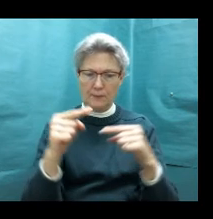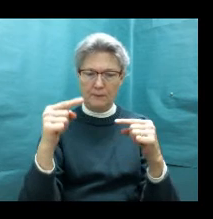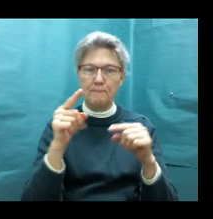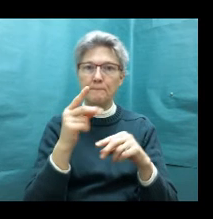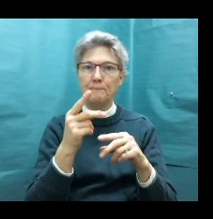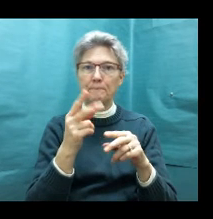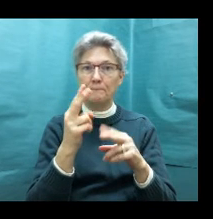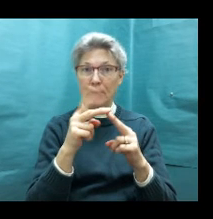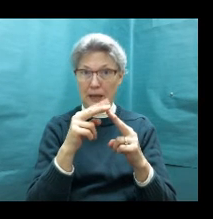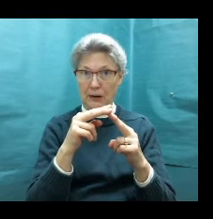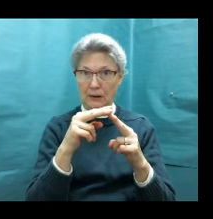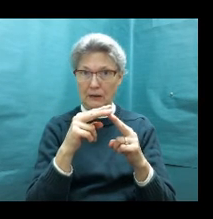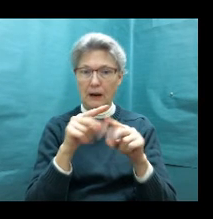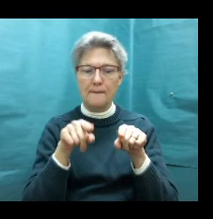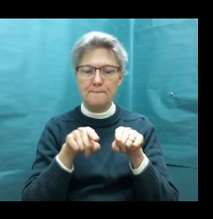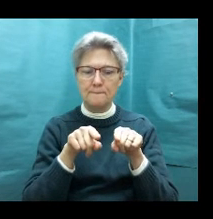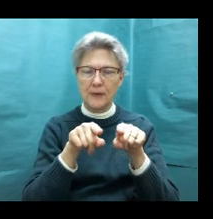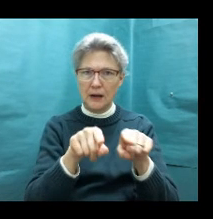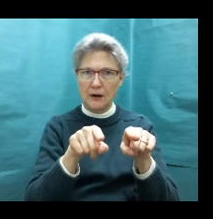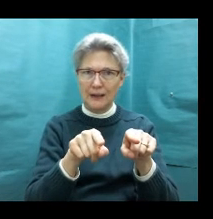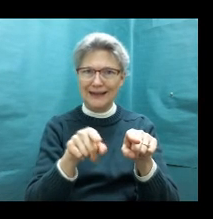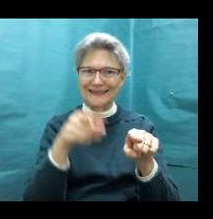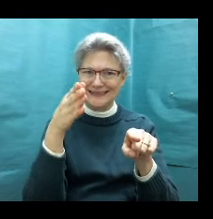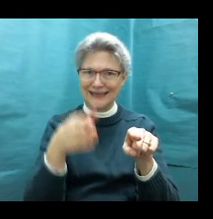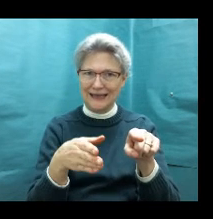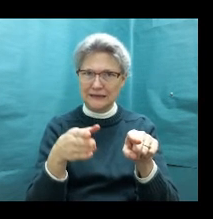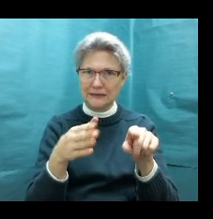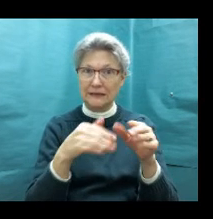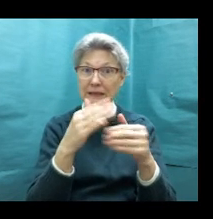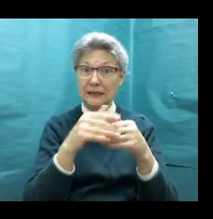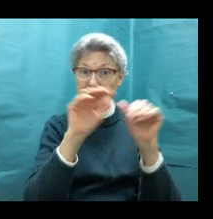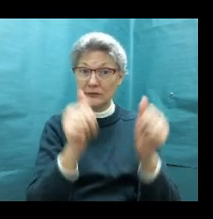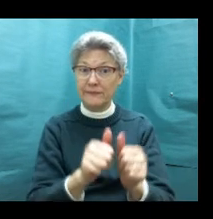parallel sides. Let's move on to our next shape.